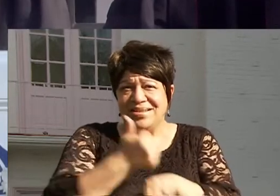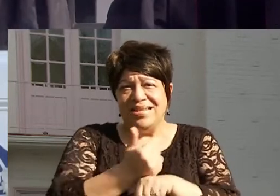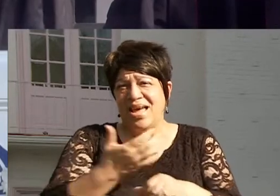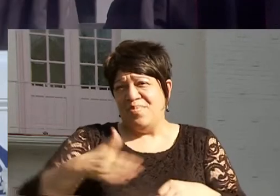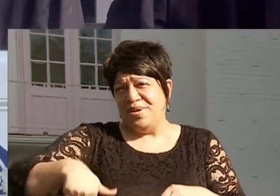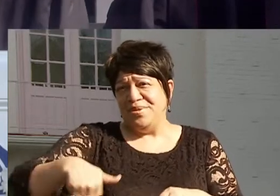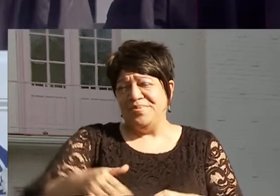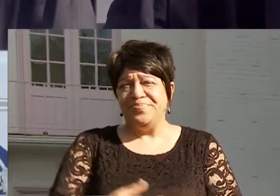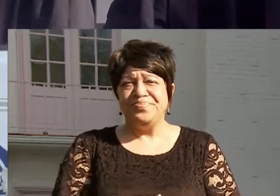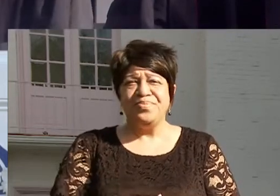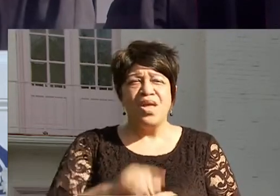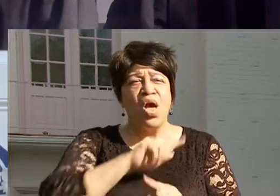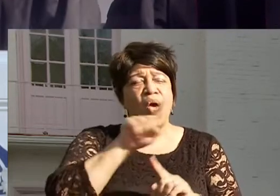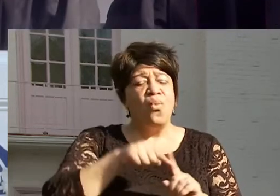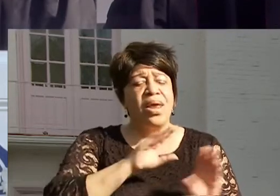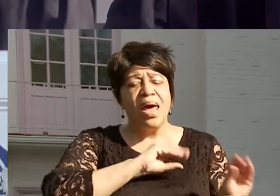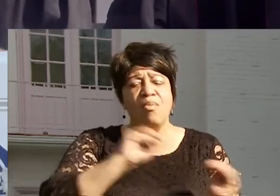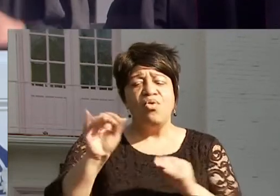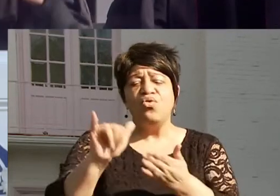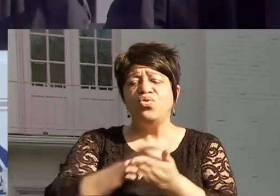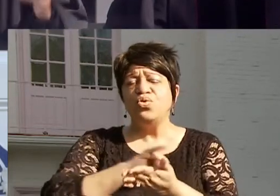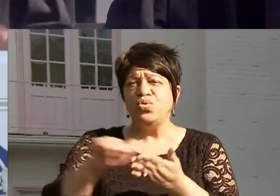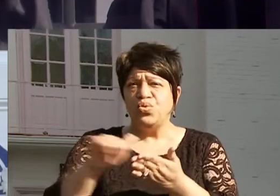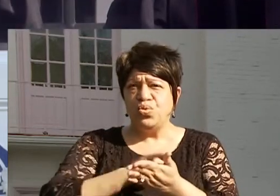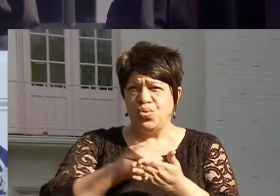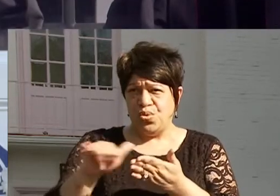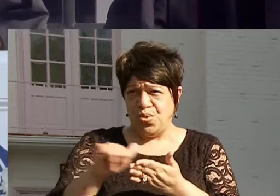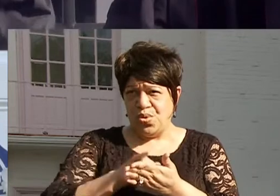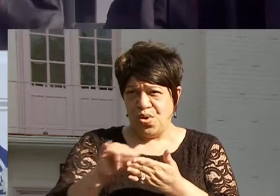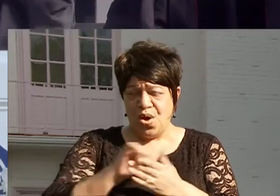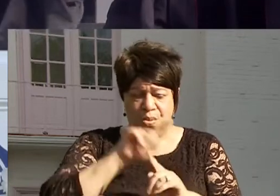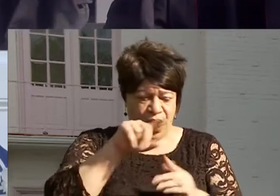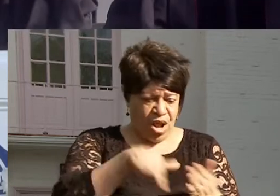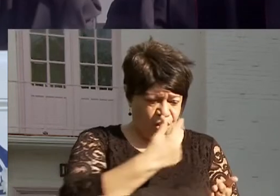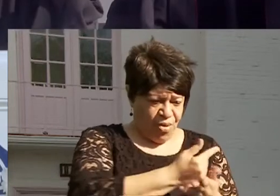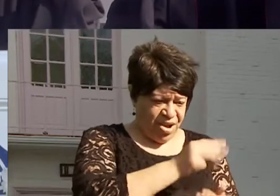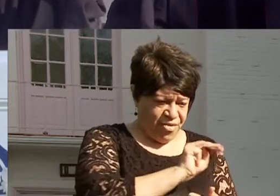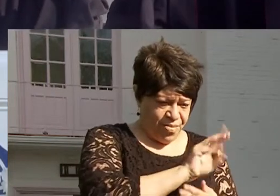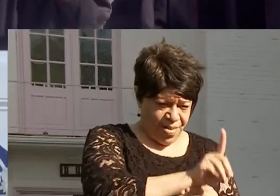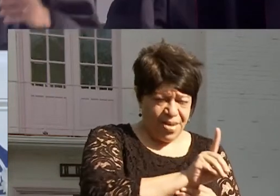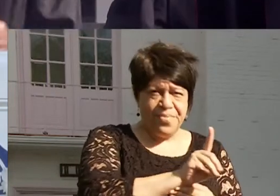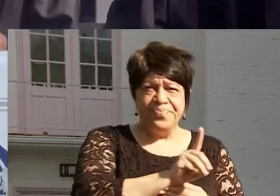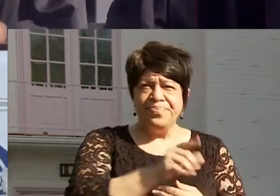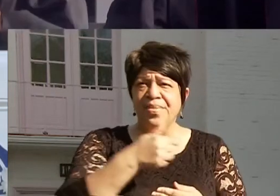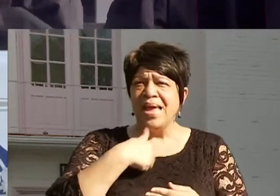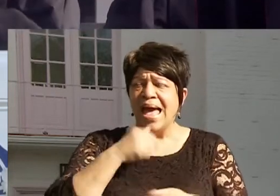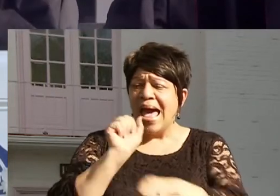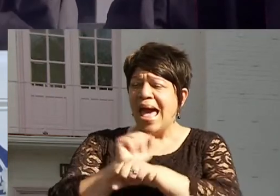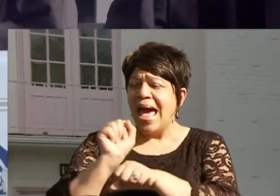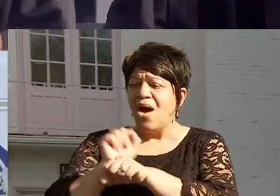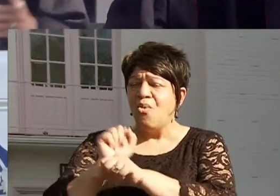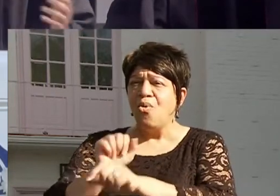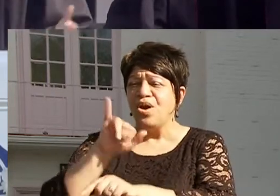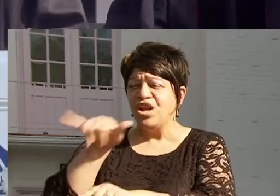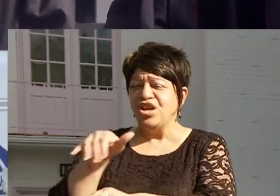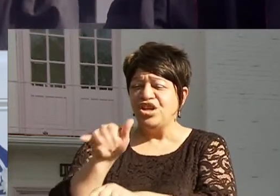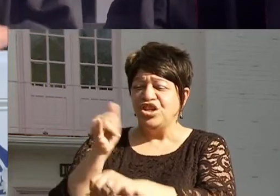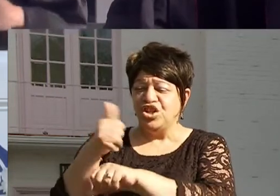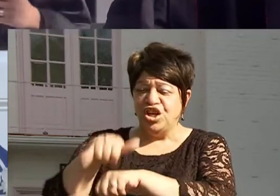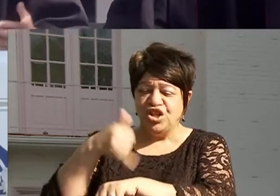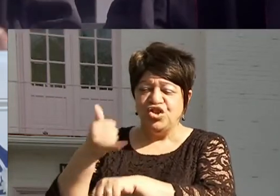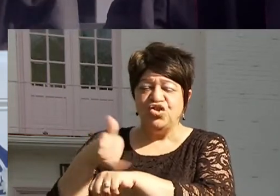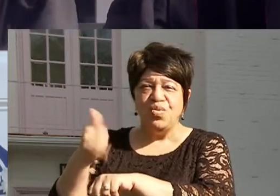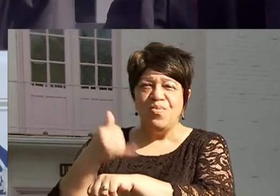When I moved to New York City after graduating college from the University of Maryland, I worked in a Jamaican restaurant filled with the staff